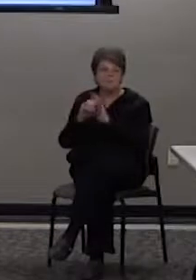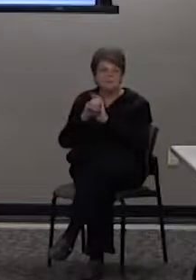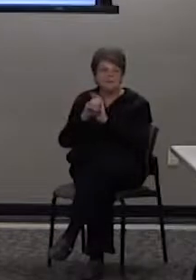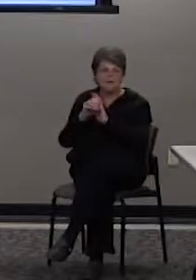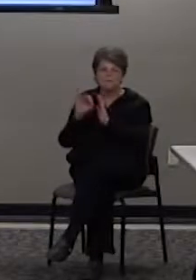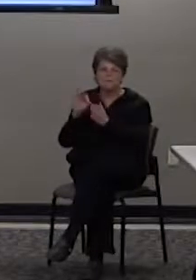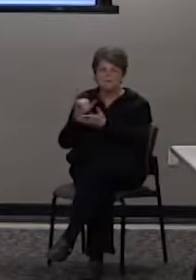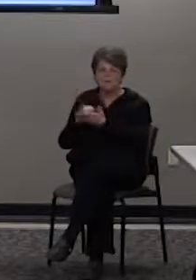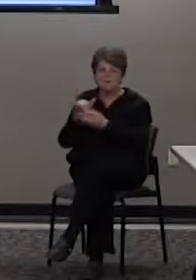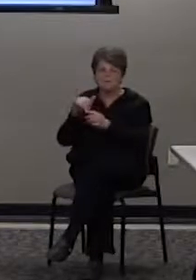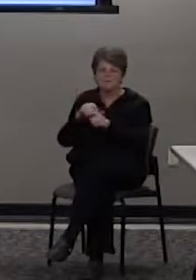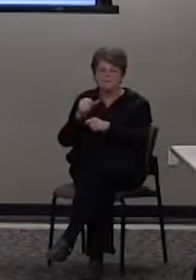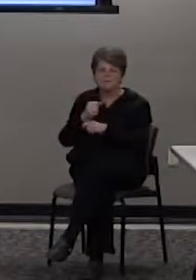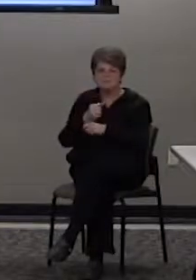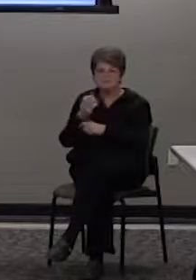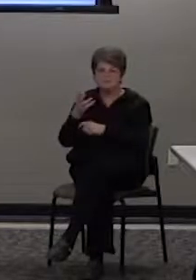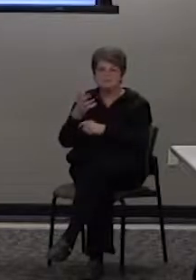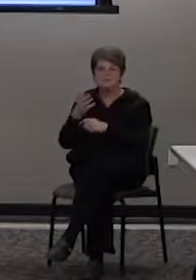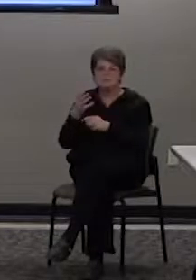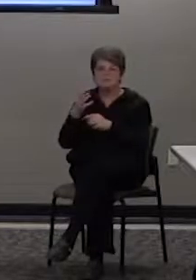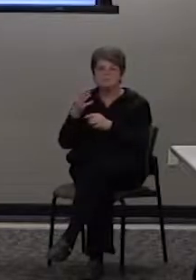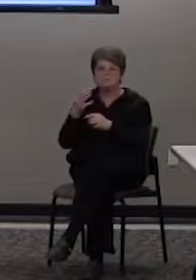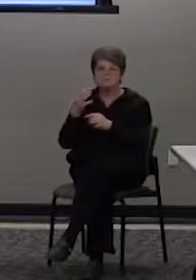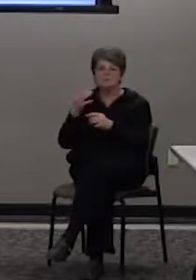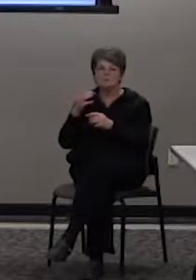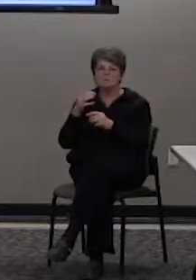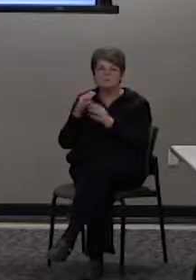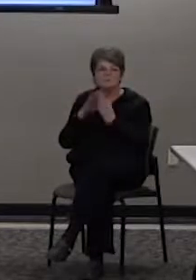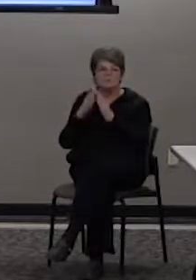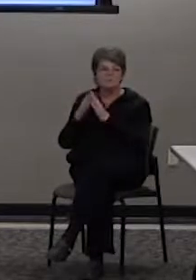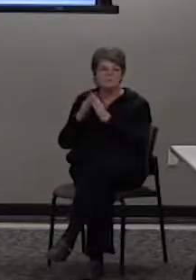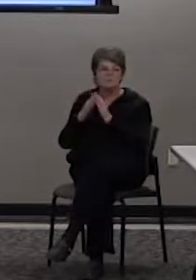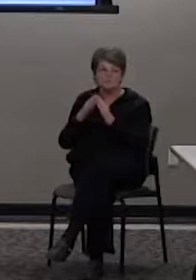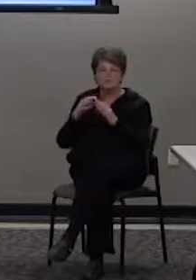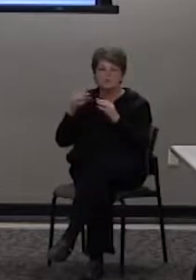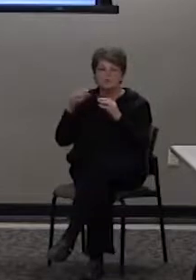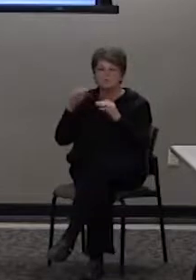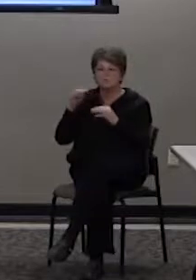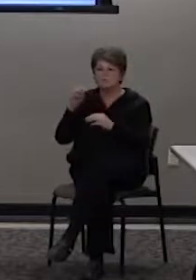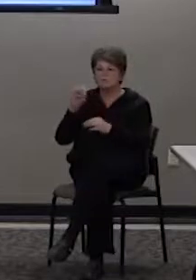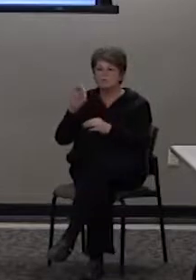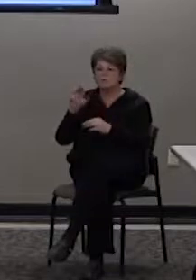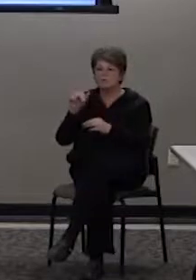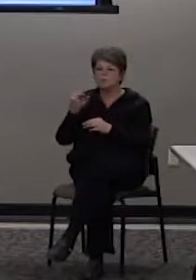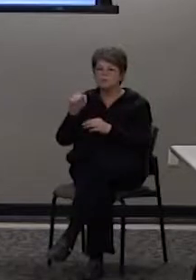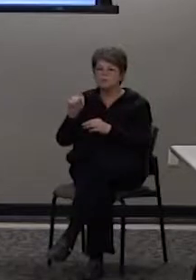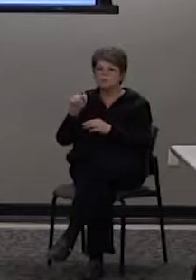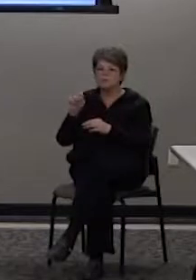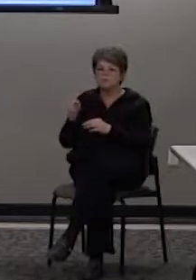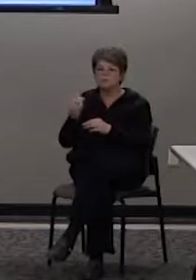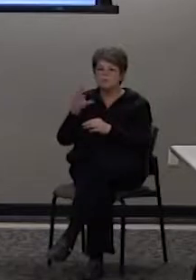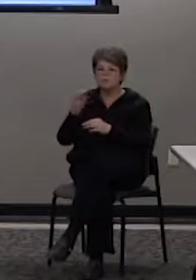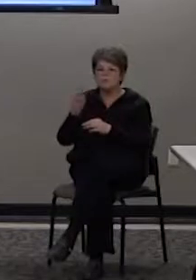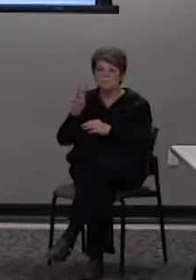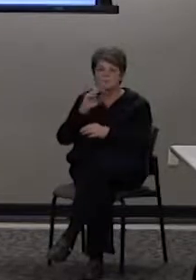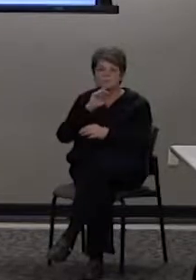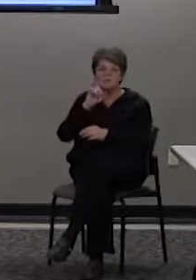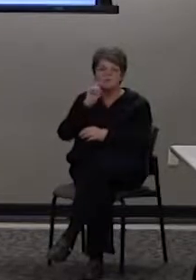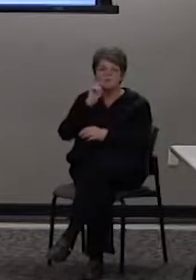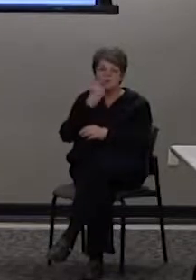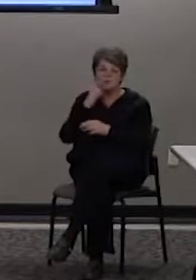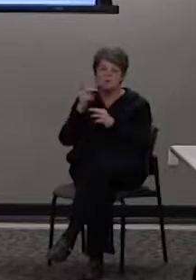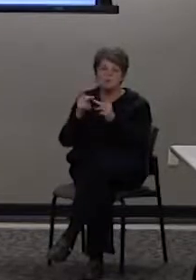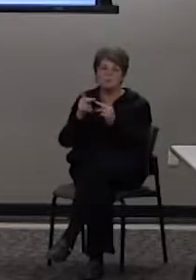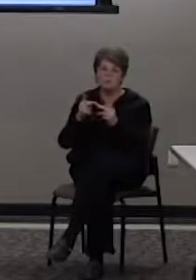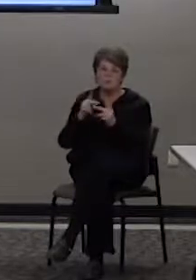in a number, you know, you might point out there are examples of that in a number of communities. Merchant's Row is a really cool place.